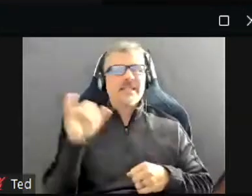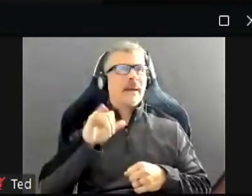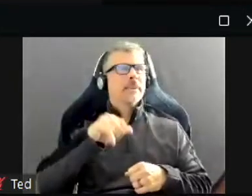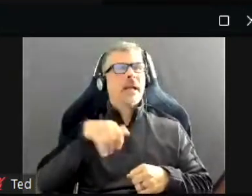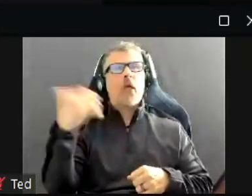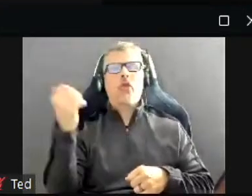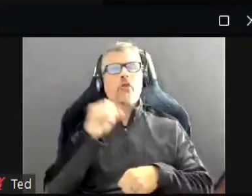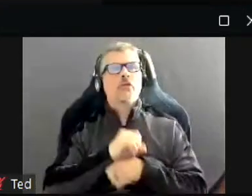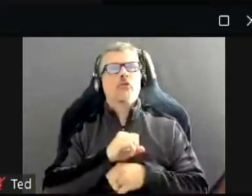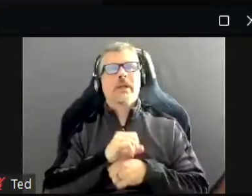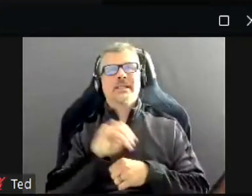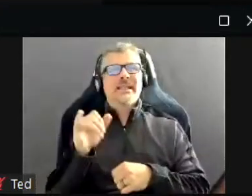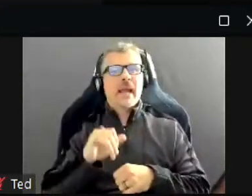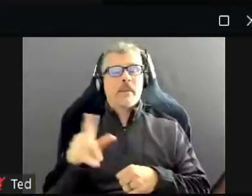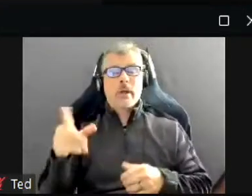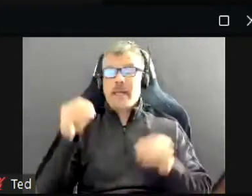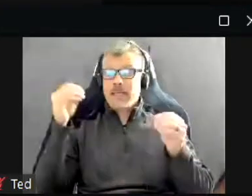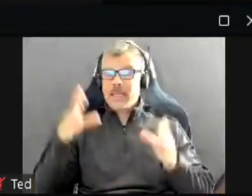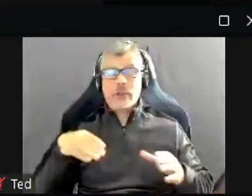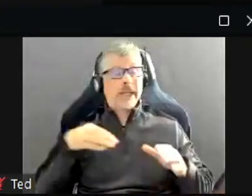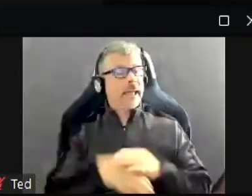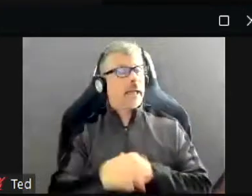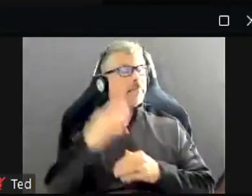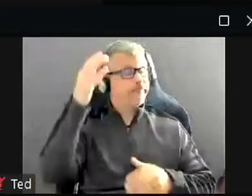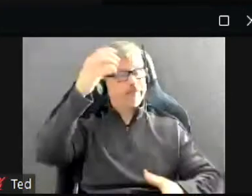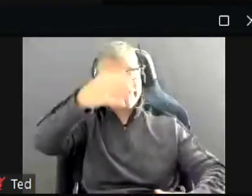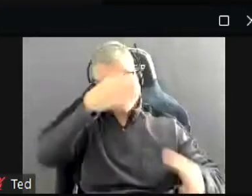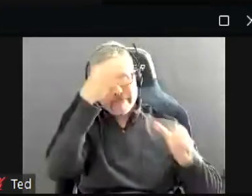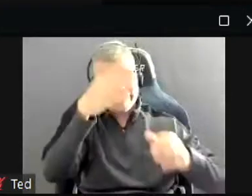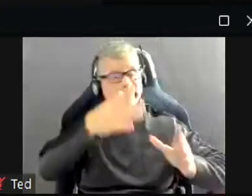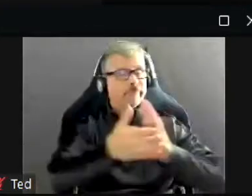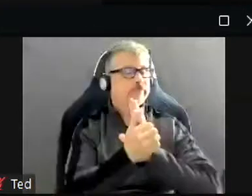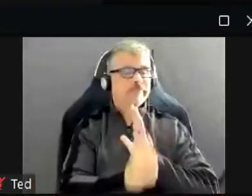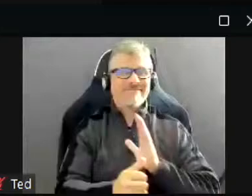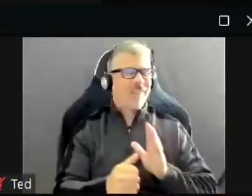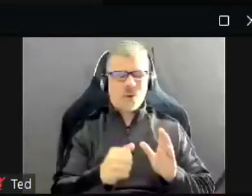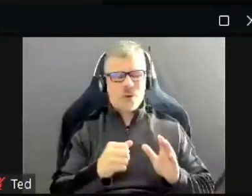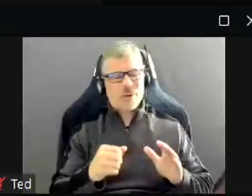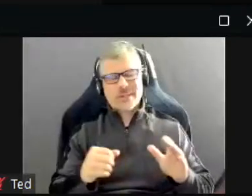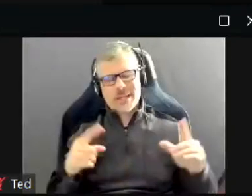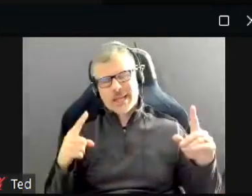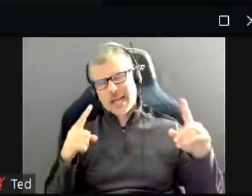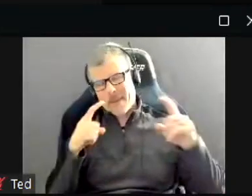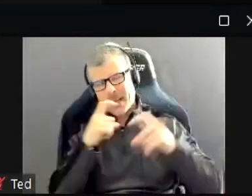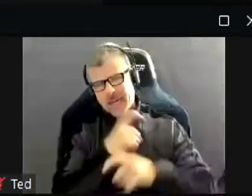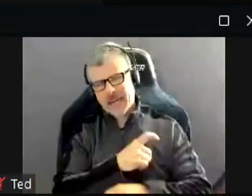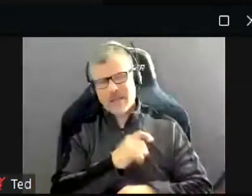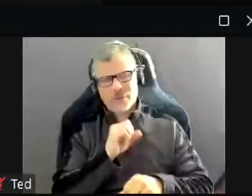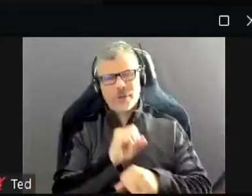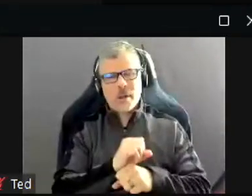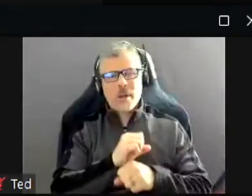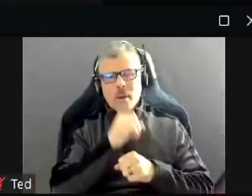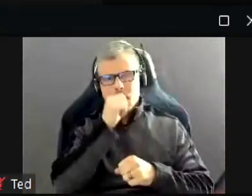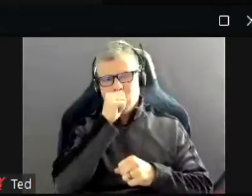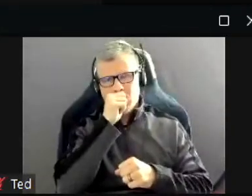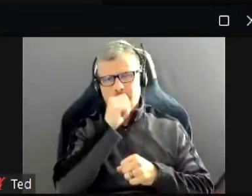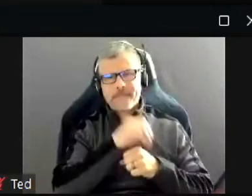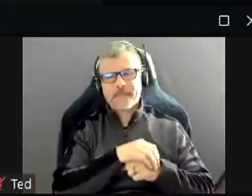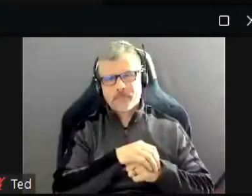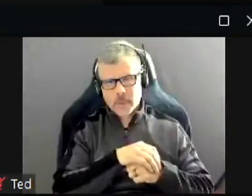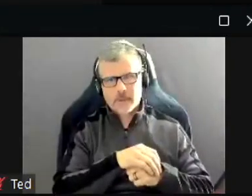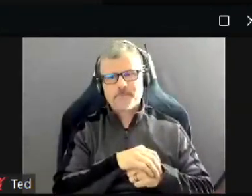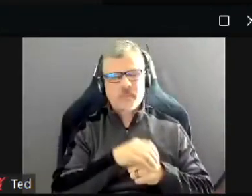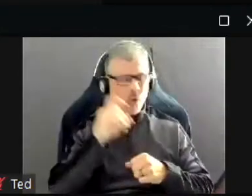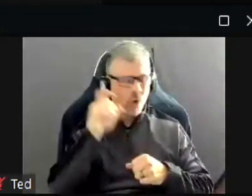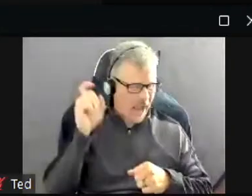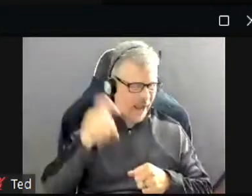shouldn't expect that teachers are going to walk in on day 1 and know everything. It's a really complicated job. You're going to have to